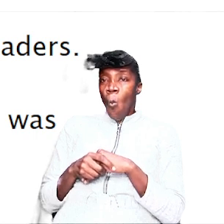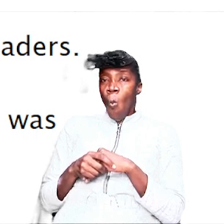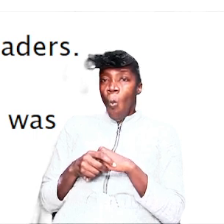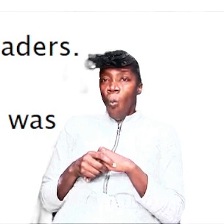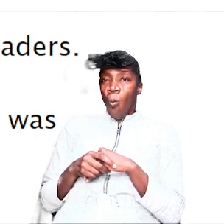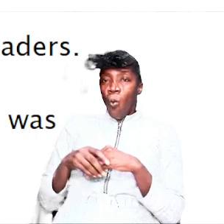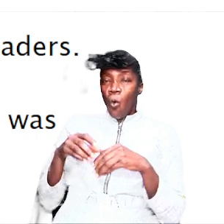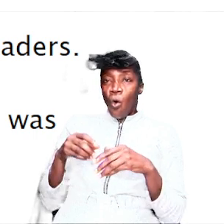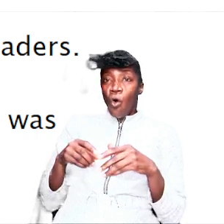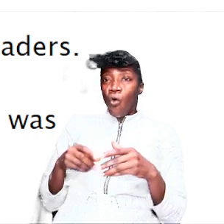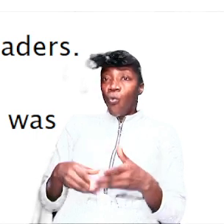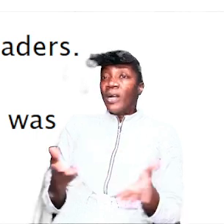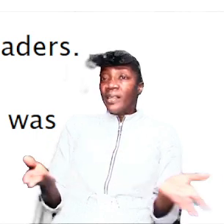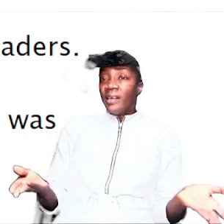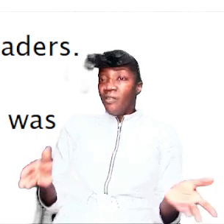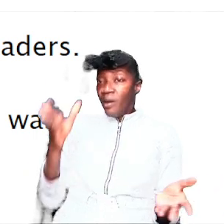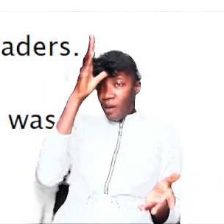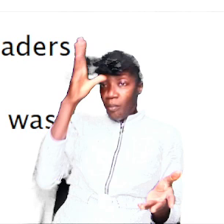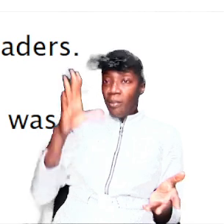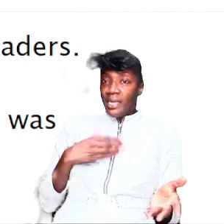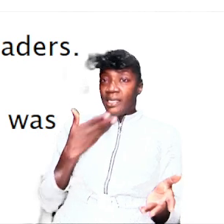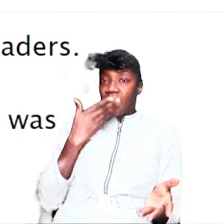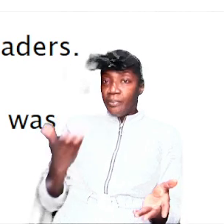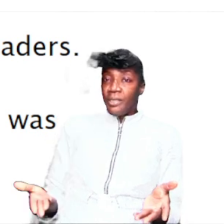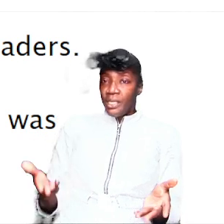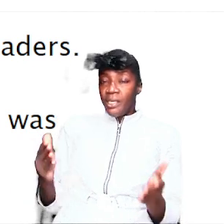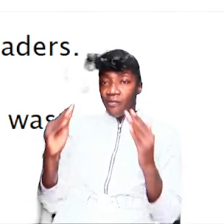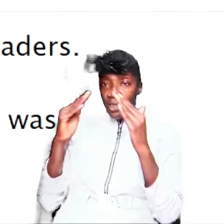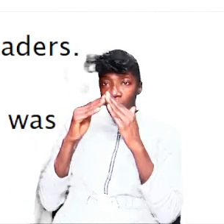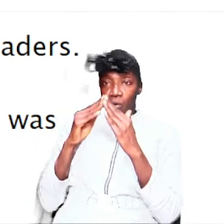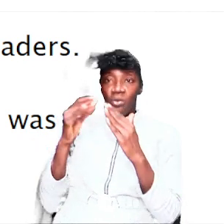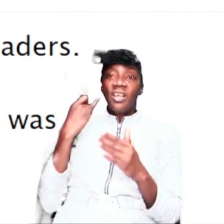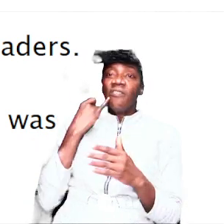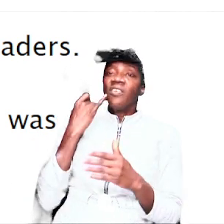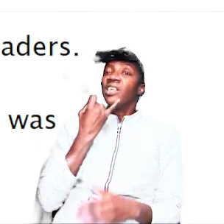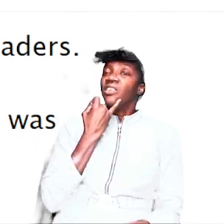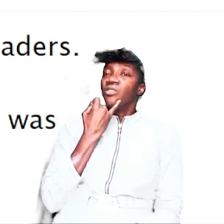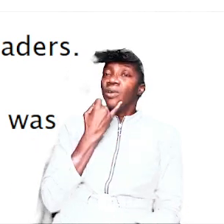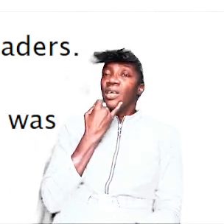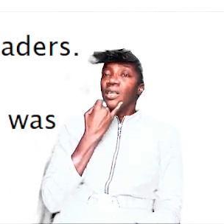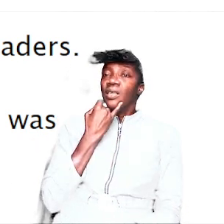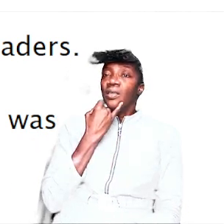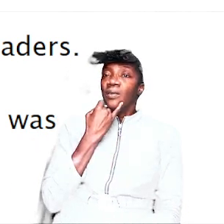And whatsoever man there be of the house of Israel,